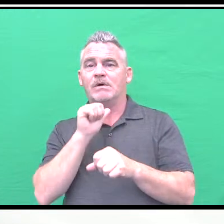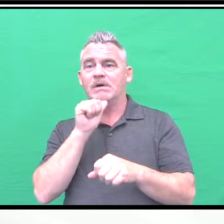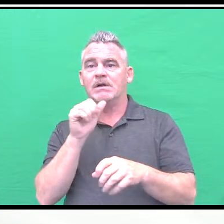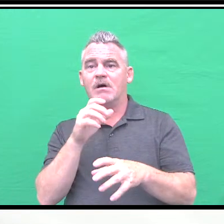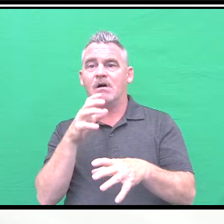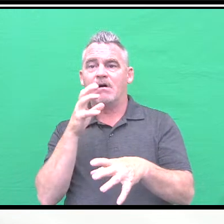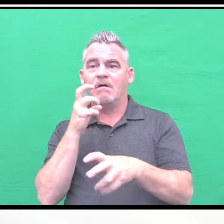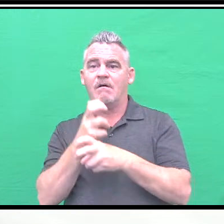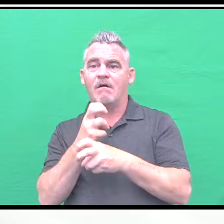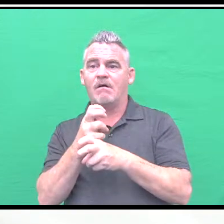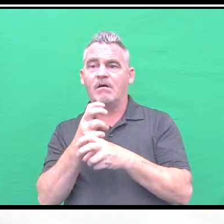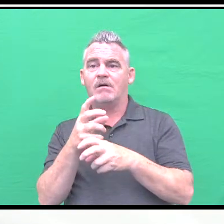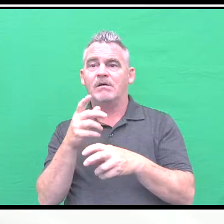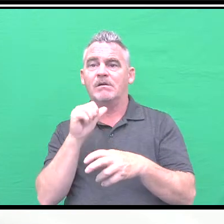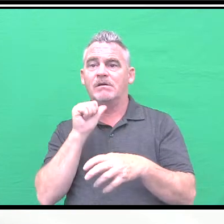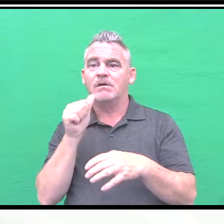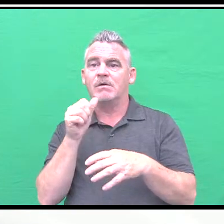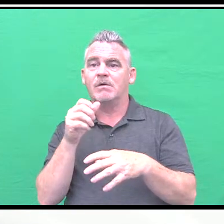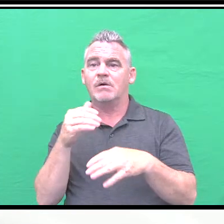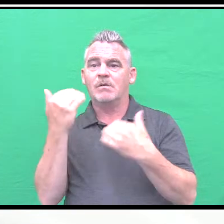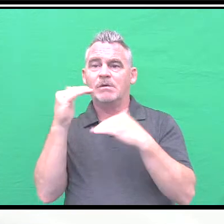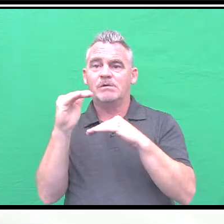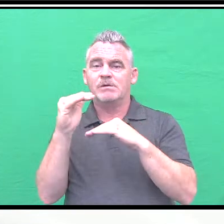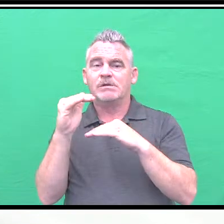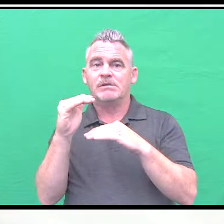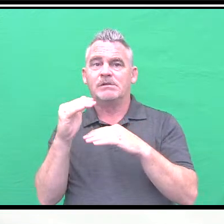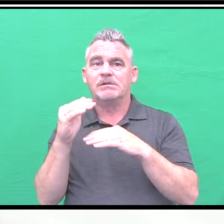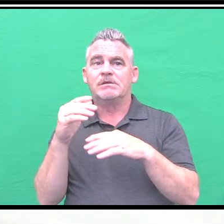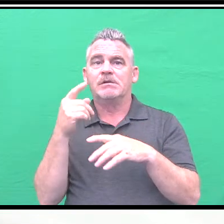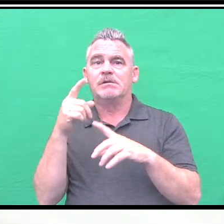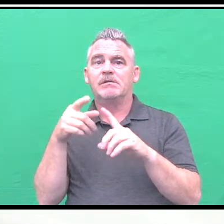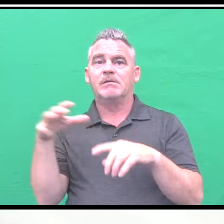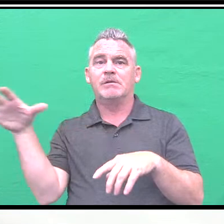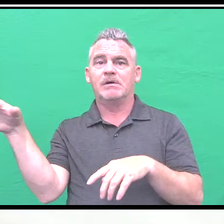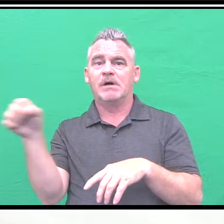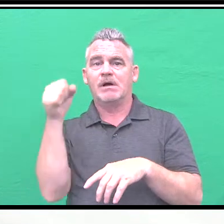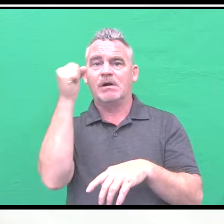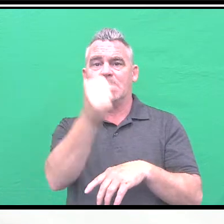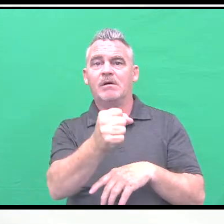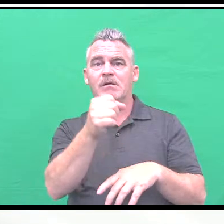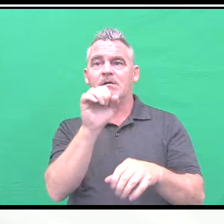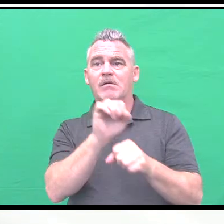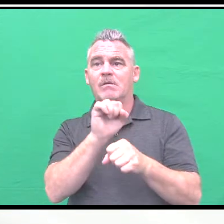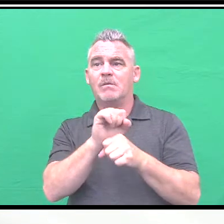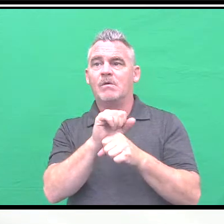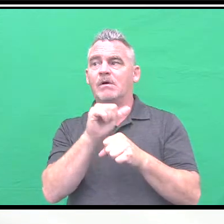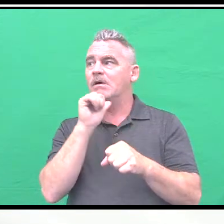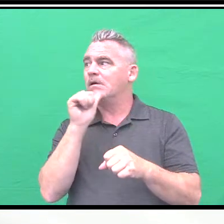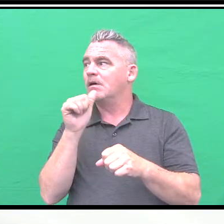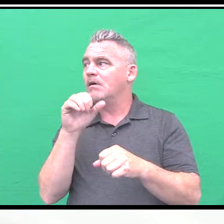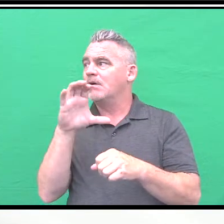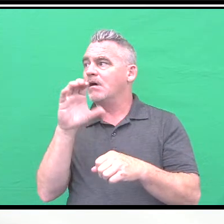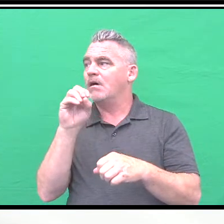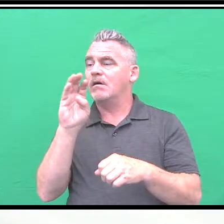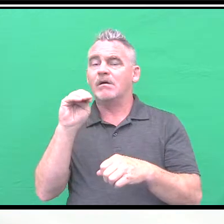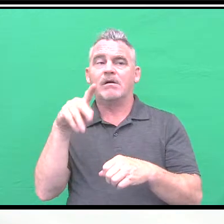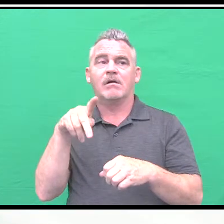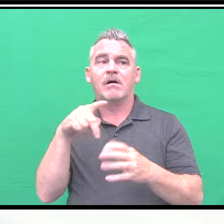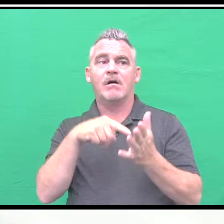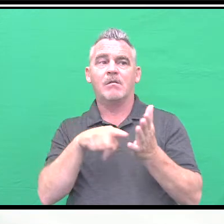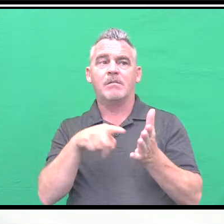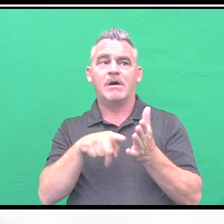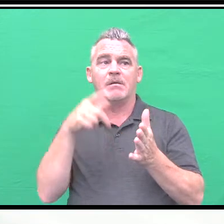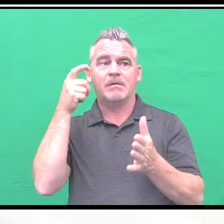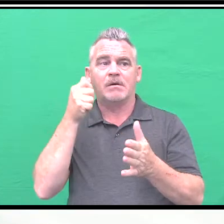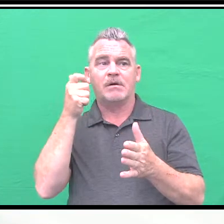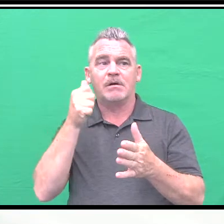around their restrictions, but we bring them back to work. We keep them whole. They're not under the workers' compensation payment, and we're not paying